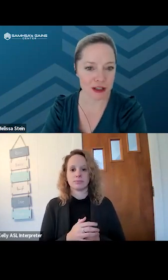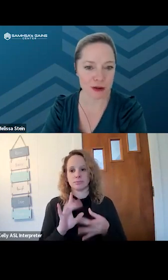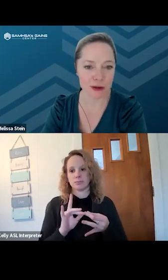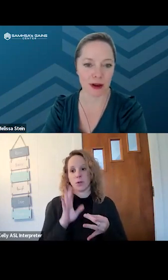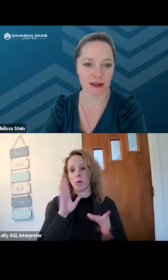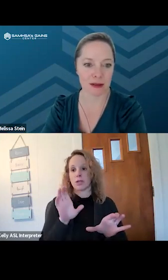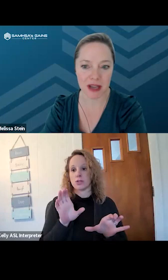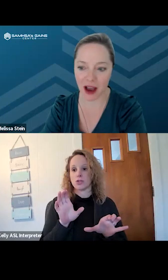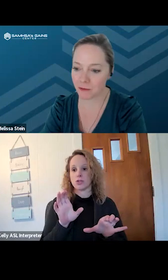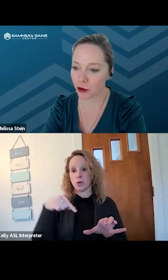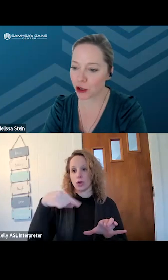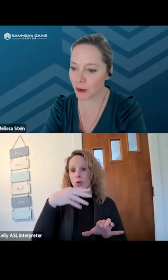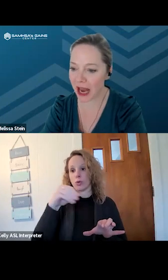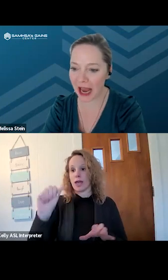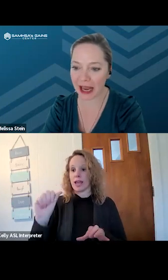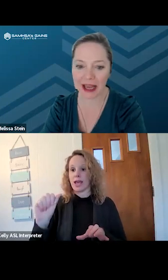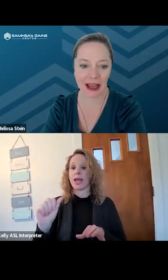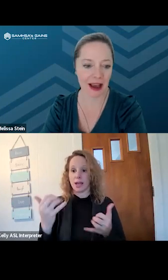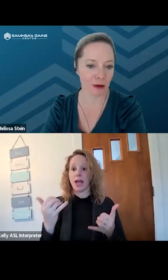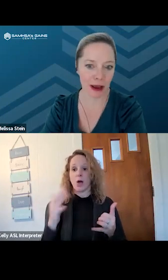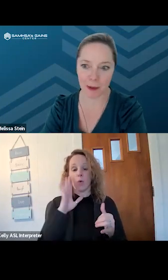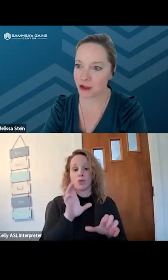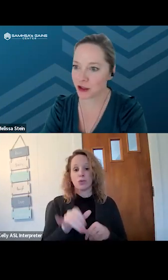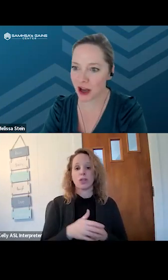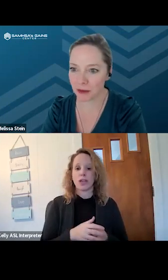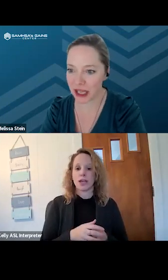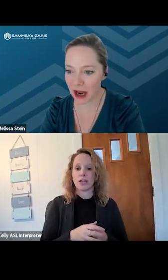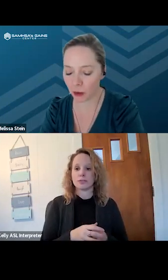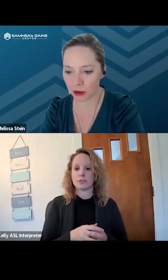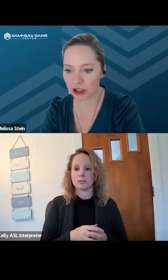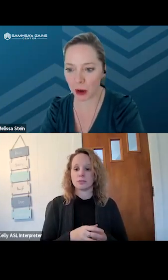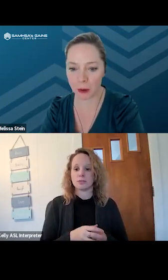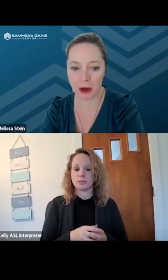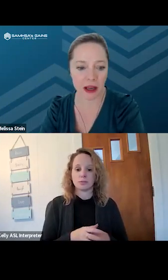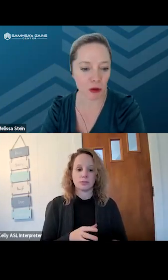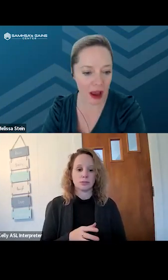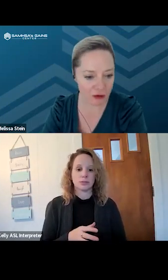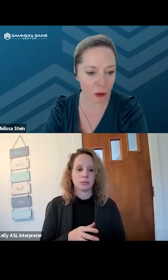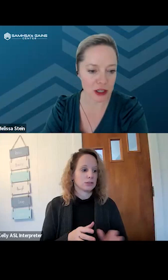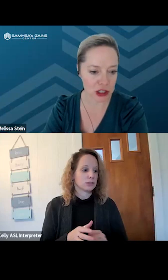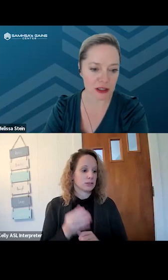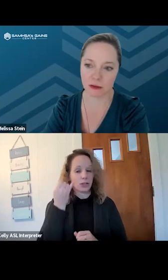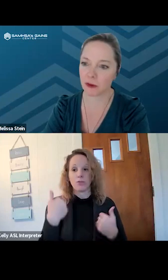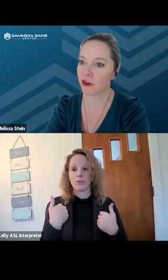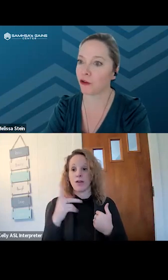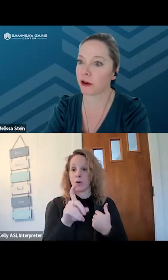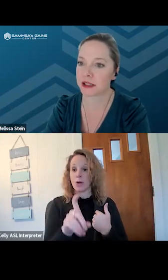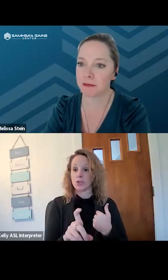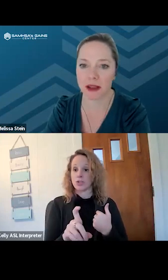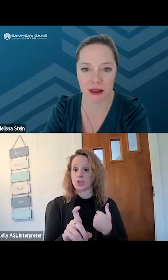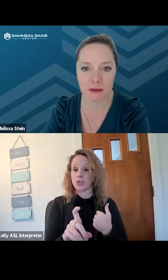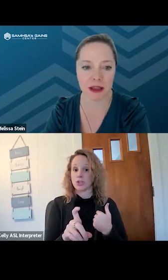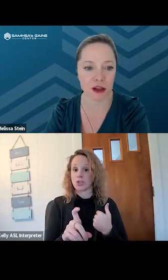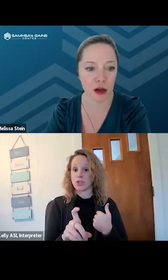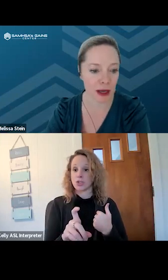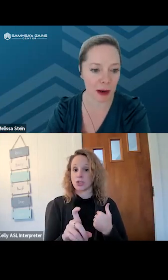move into some time for Q&A right up into the top of the hour. So if you have questions, feel free to